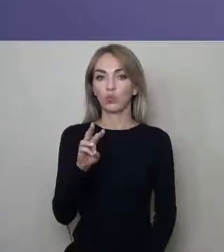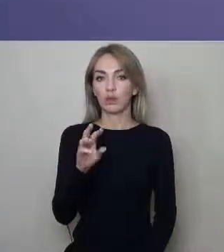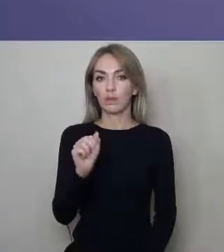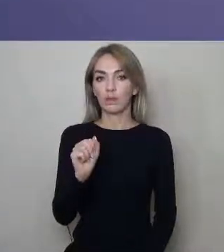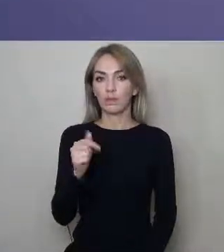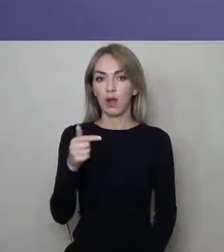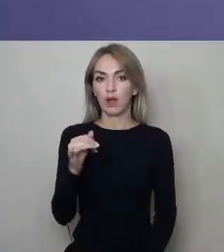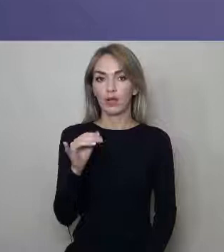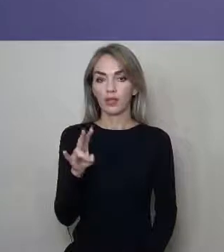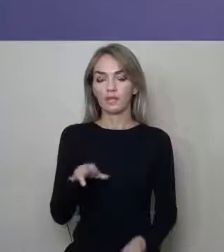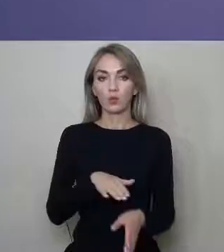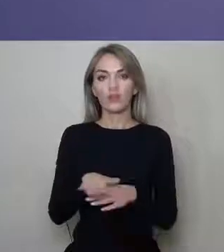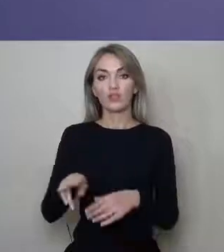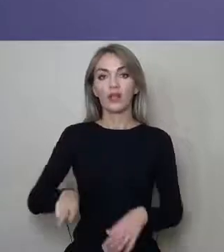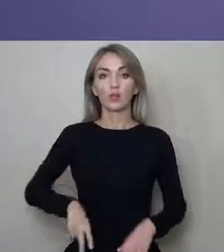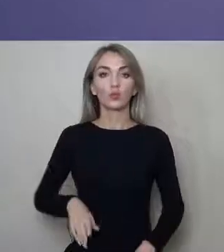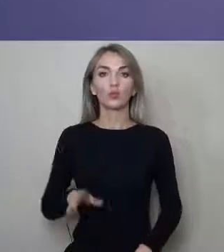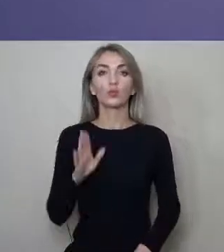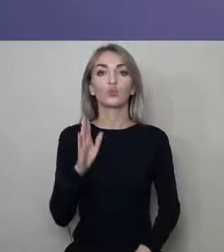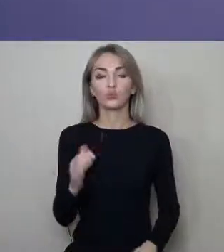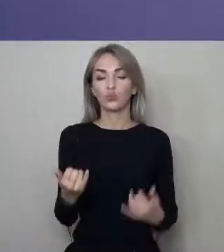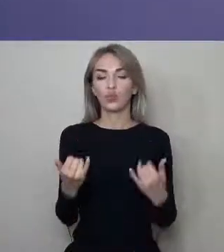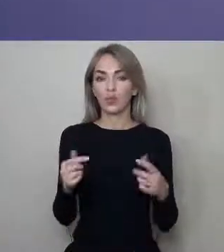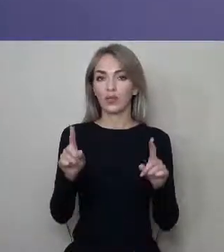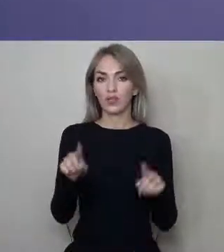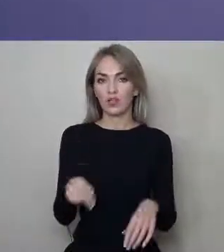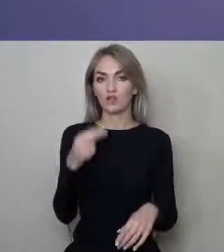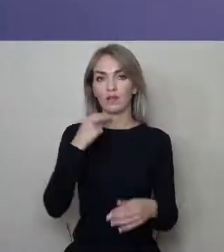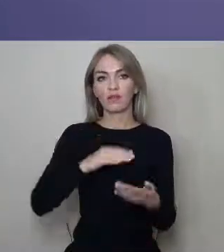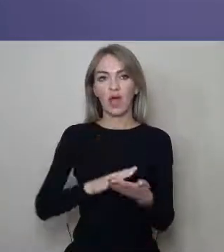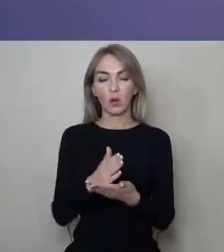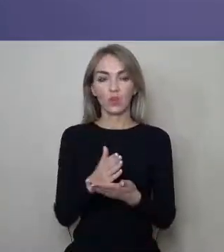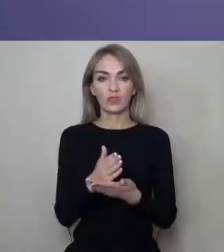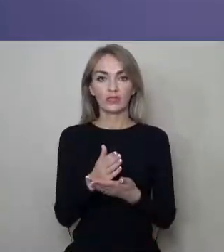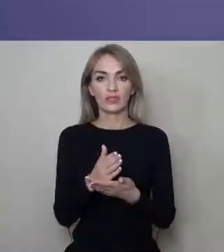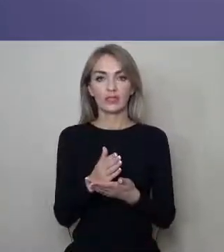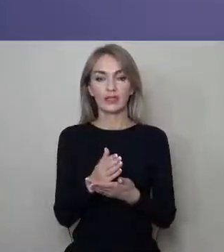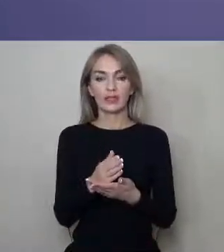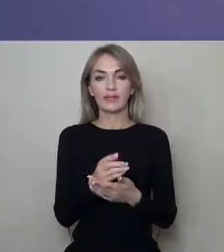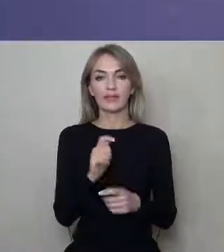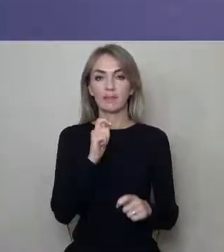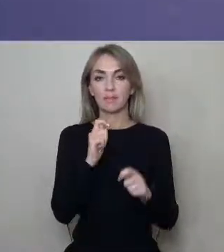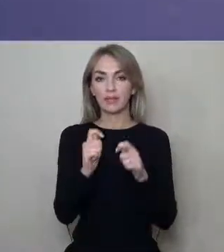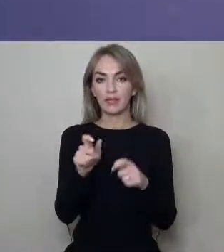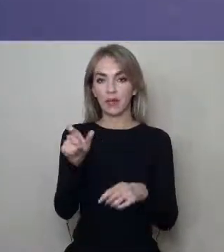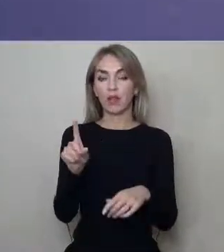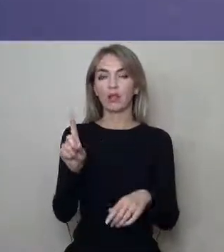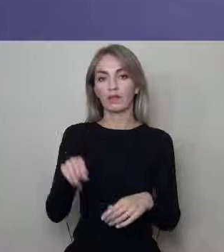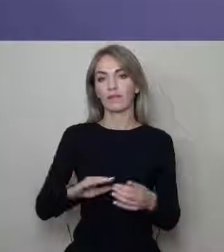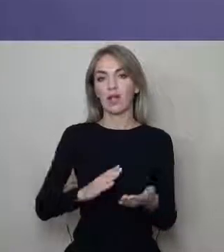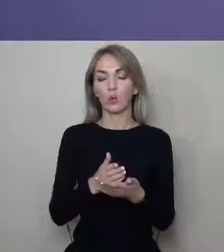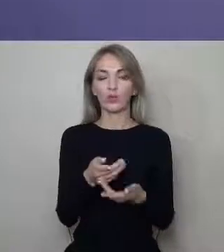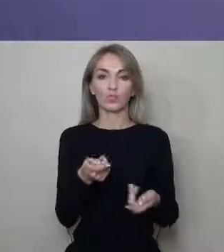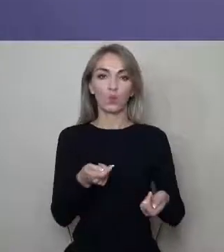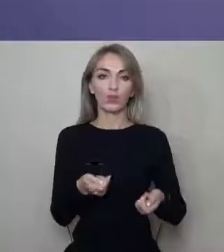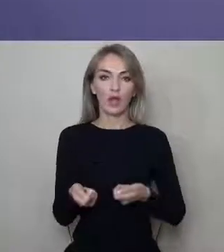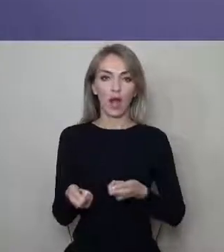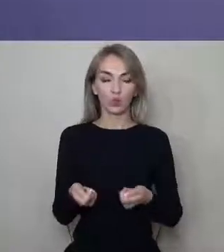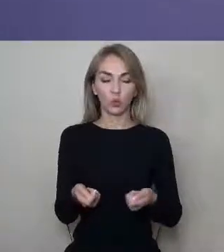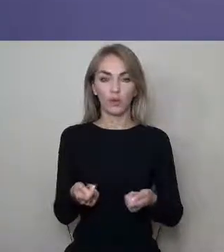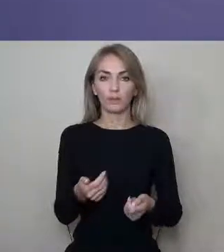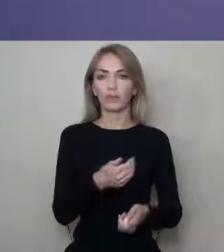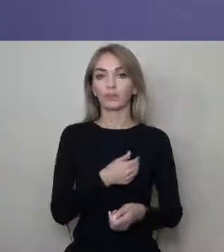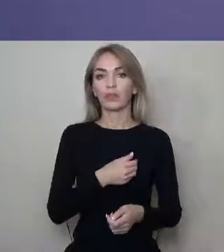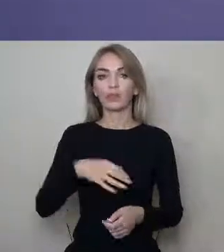human rights platform. I'm Alexandra Burbagin, executive director of the NGO. Today I'm going